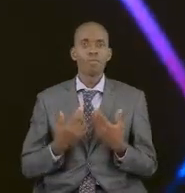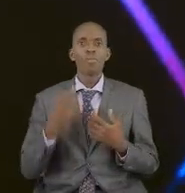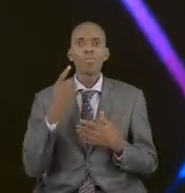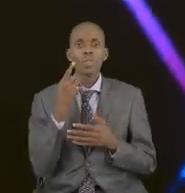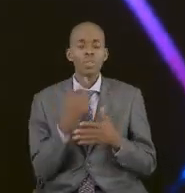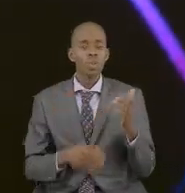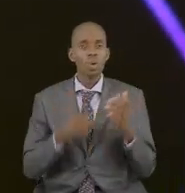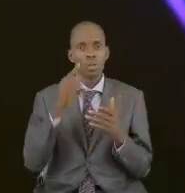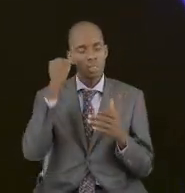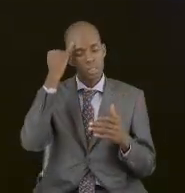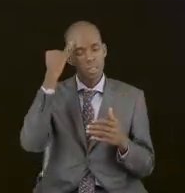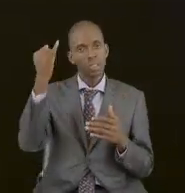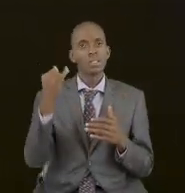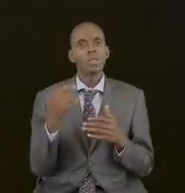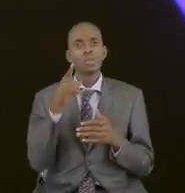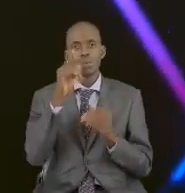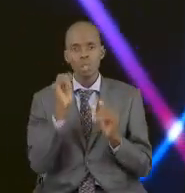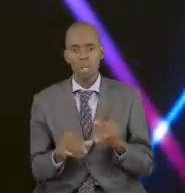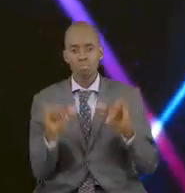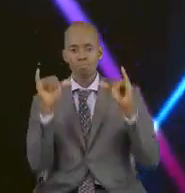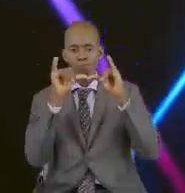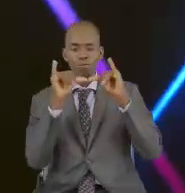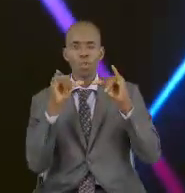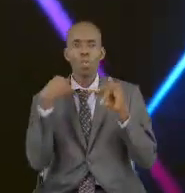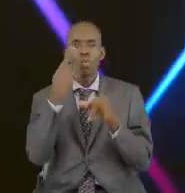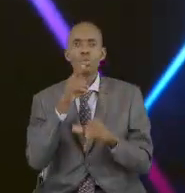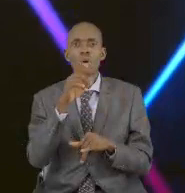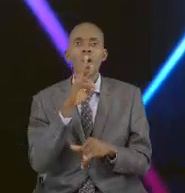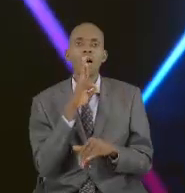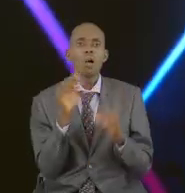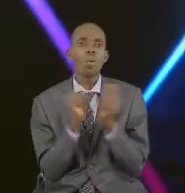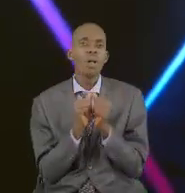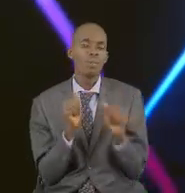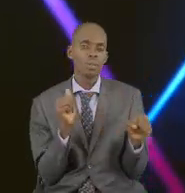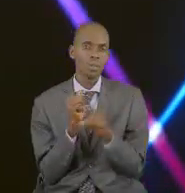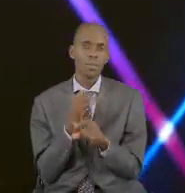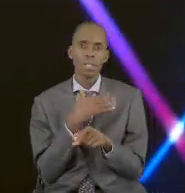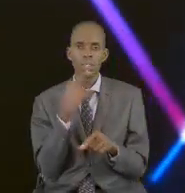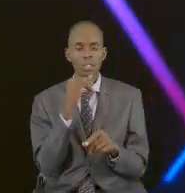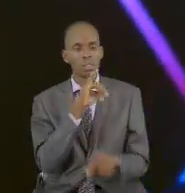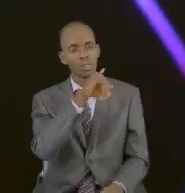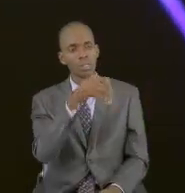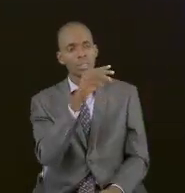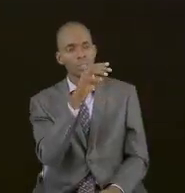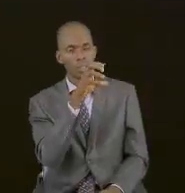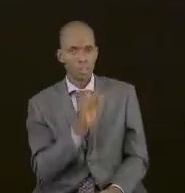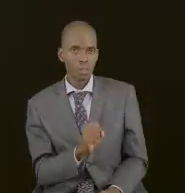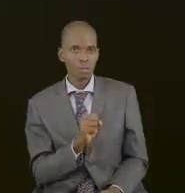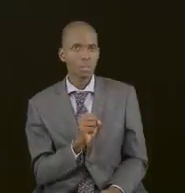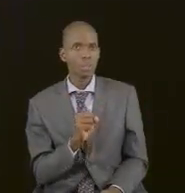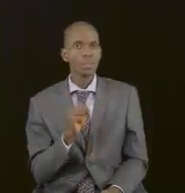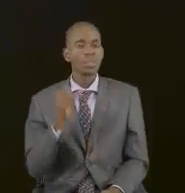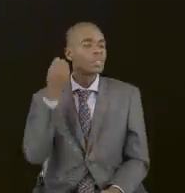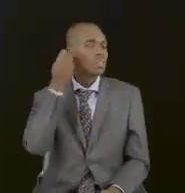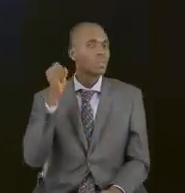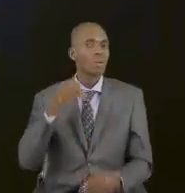measure who you are with them. And he said, James, Cephas, that's Peter, and John,